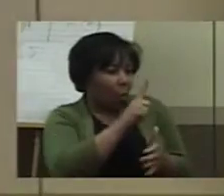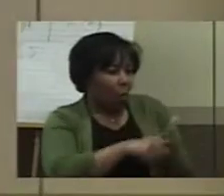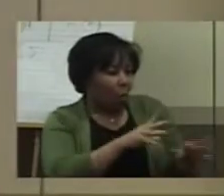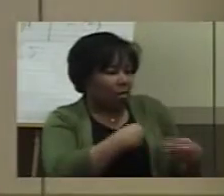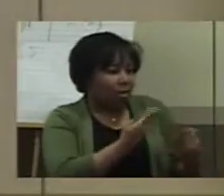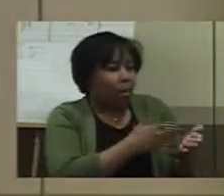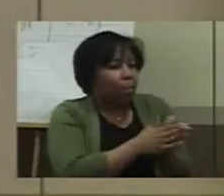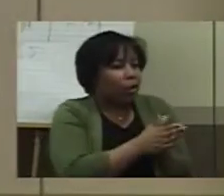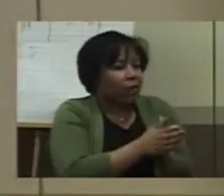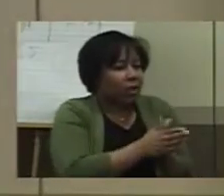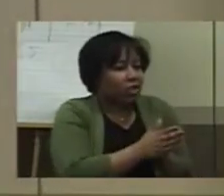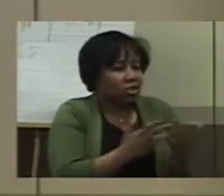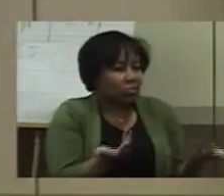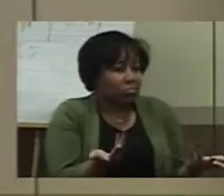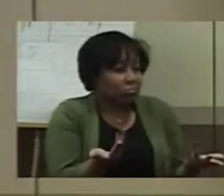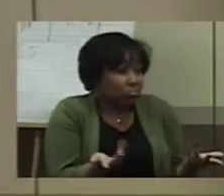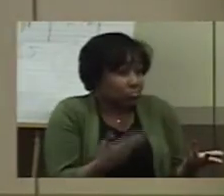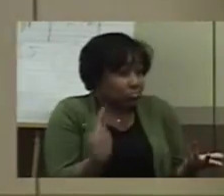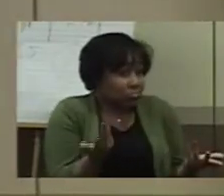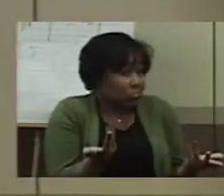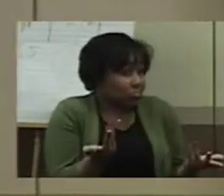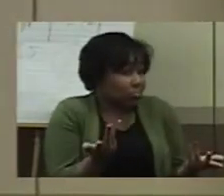be?